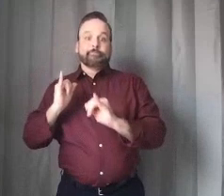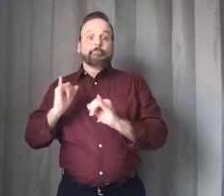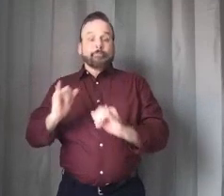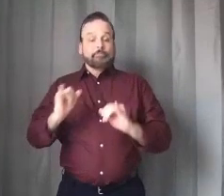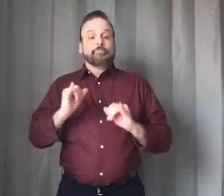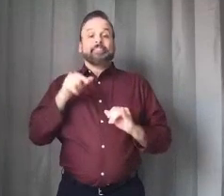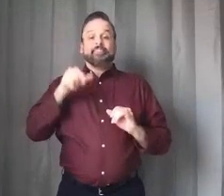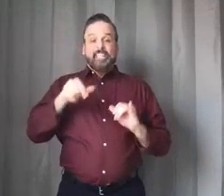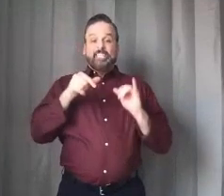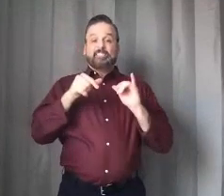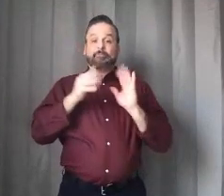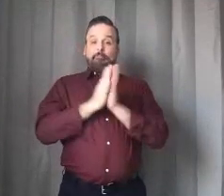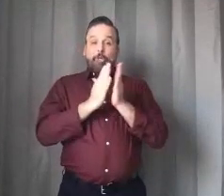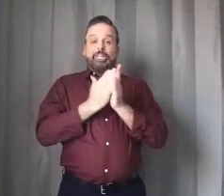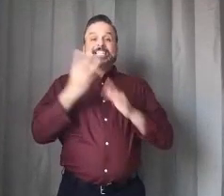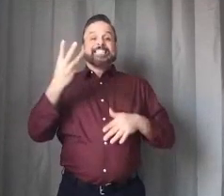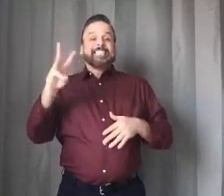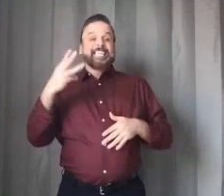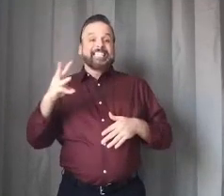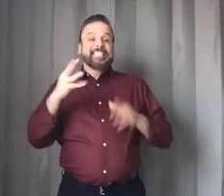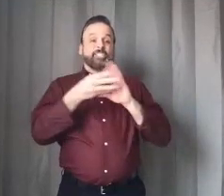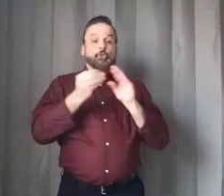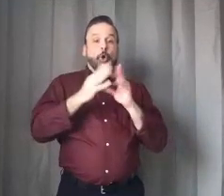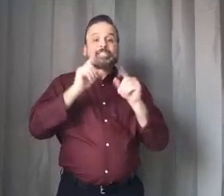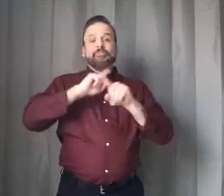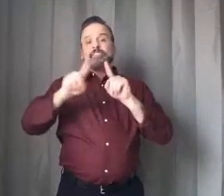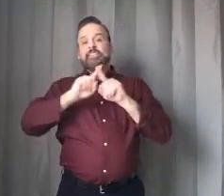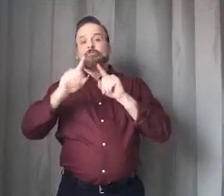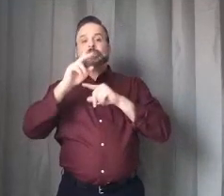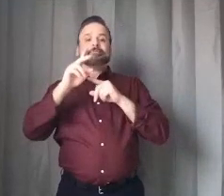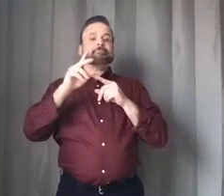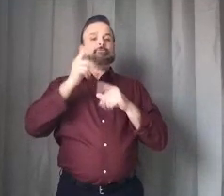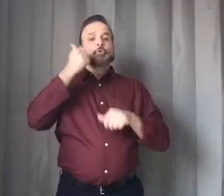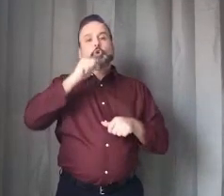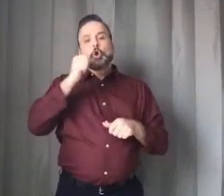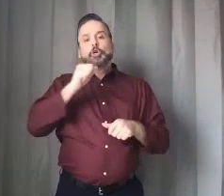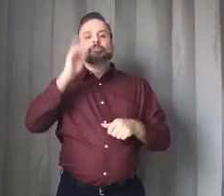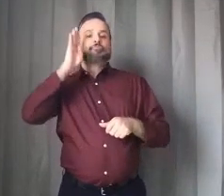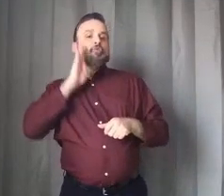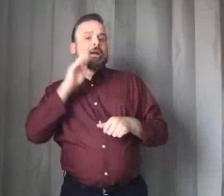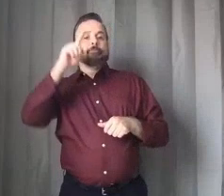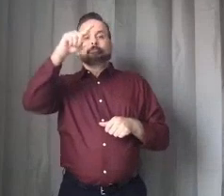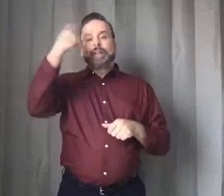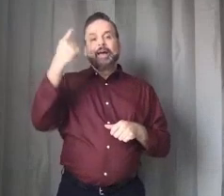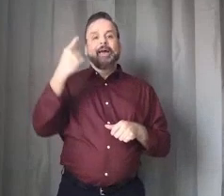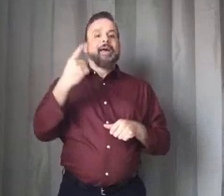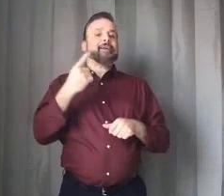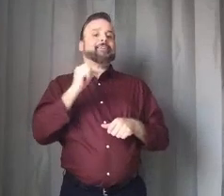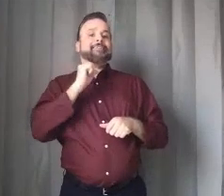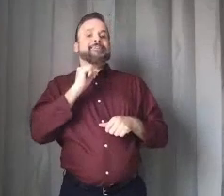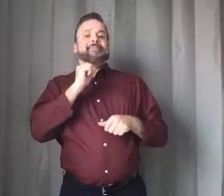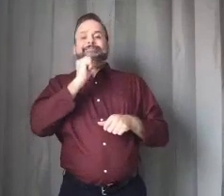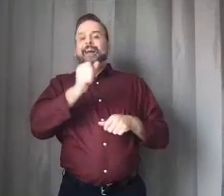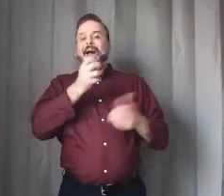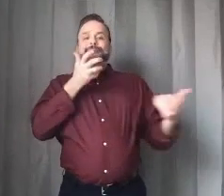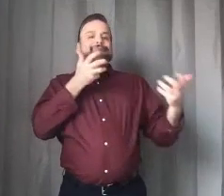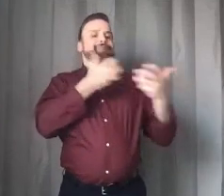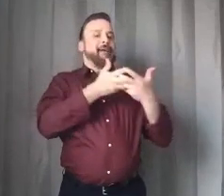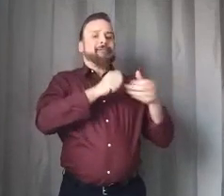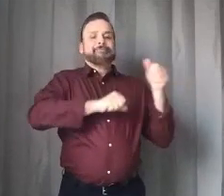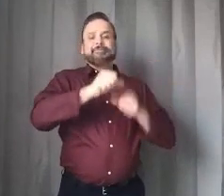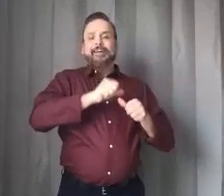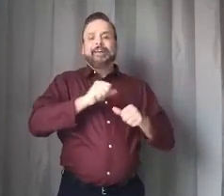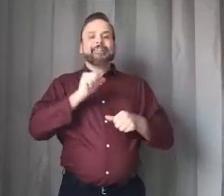16 stories of all different types of brown and black girls and non-conforming, non-binary individuals. I love that about